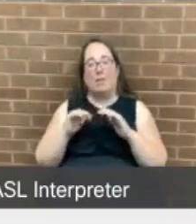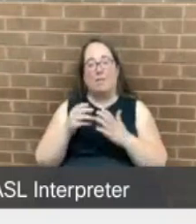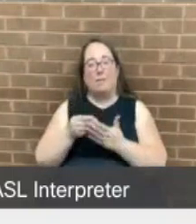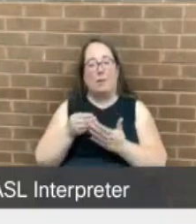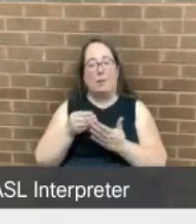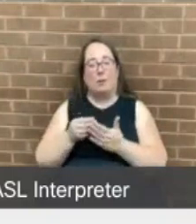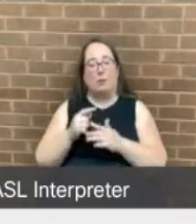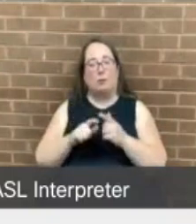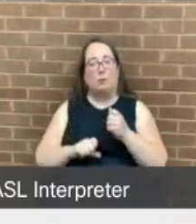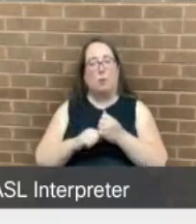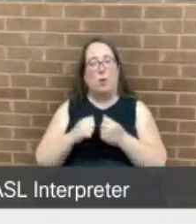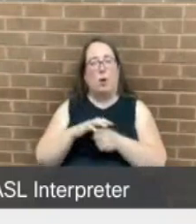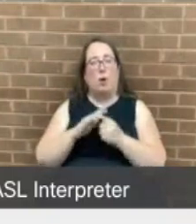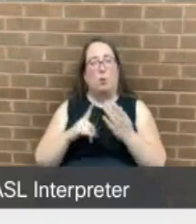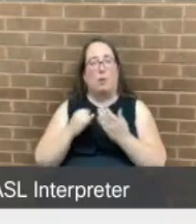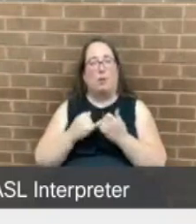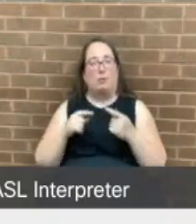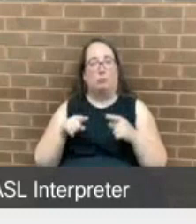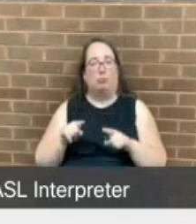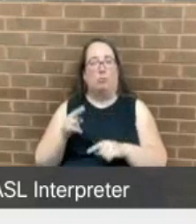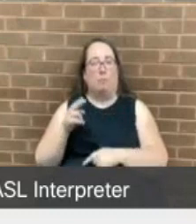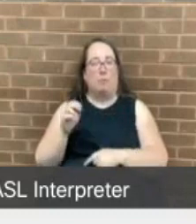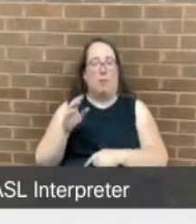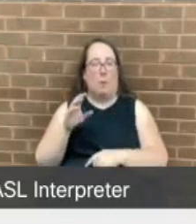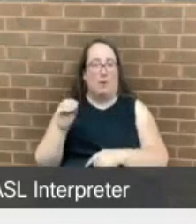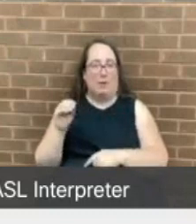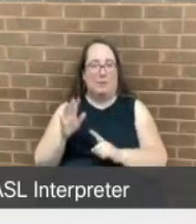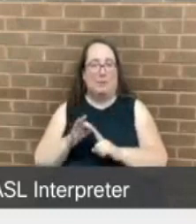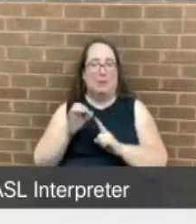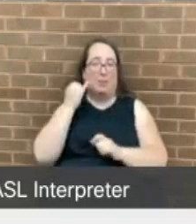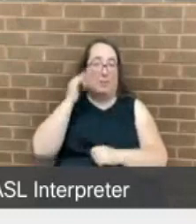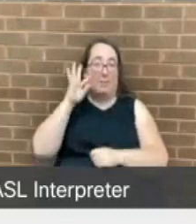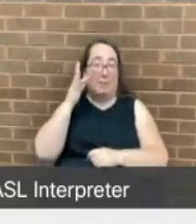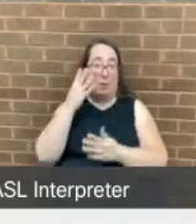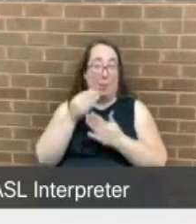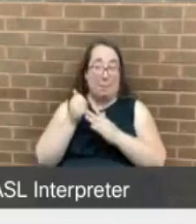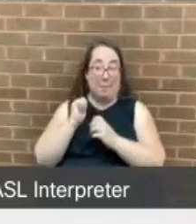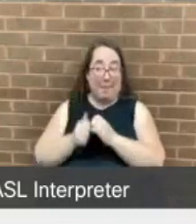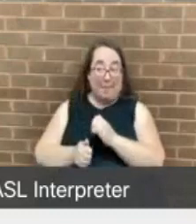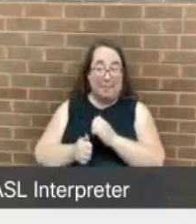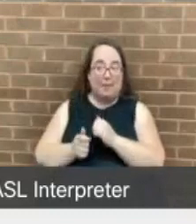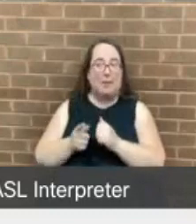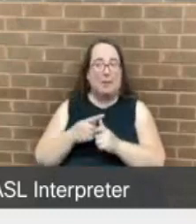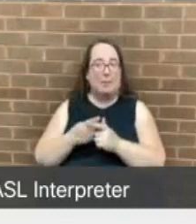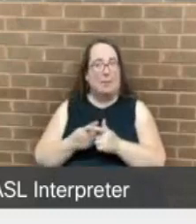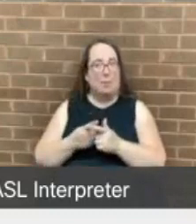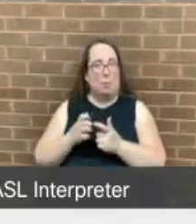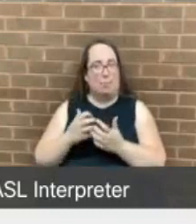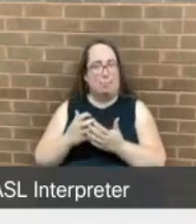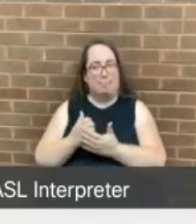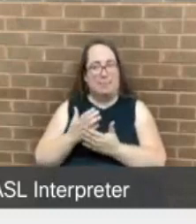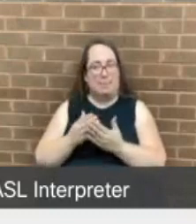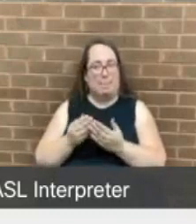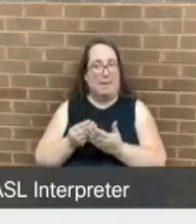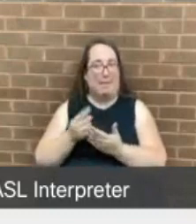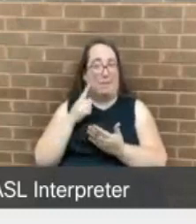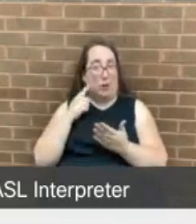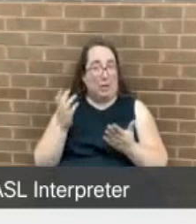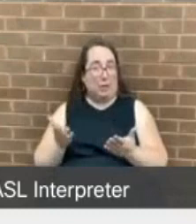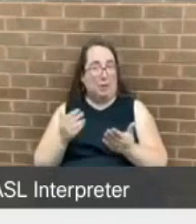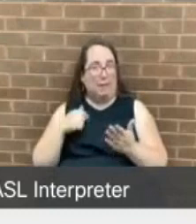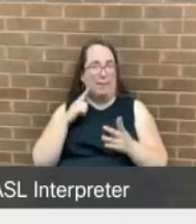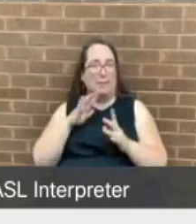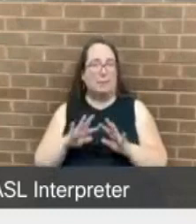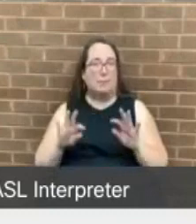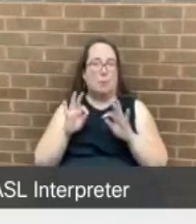support local projects here in Howard County, particularly if those federal dollars come through. You know, I think it's really important to